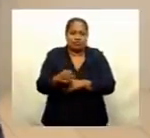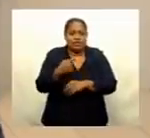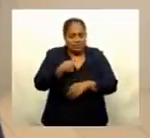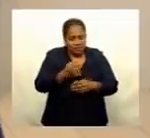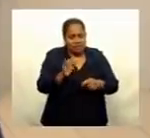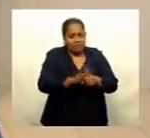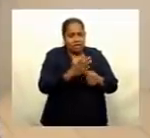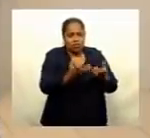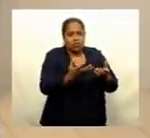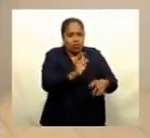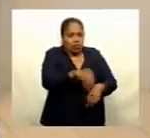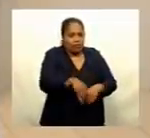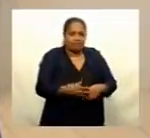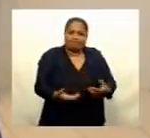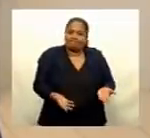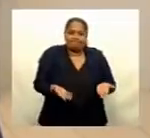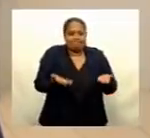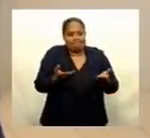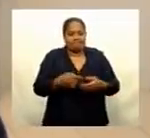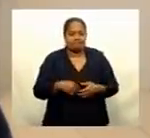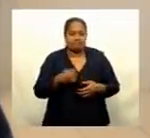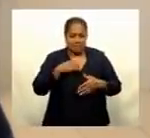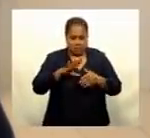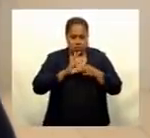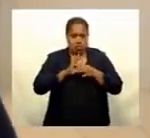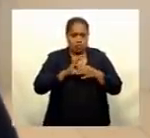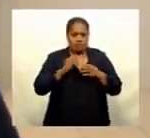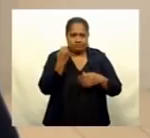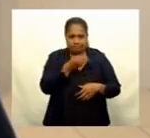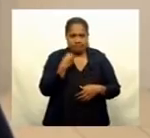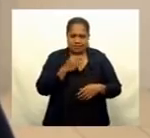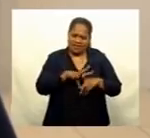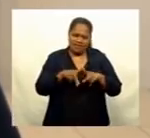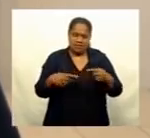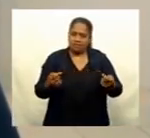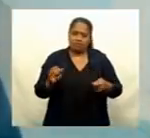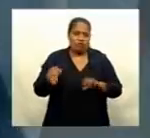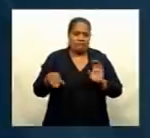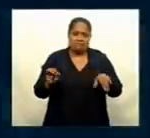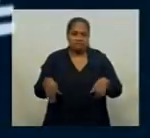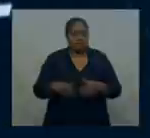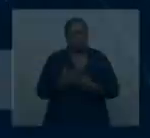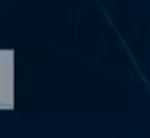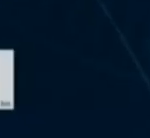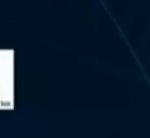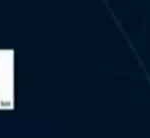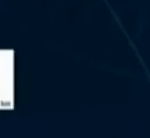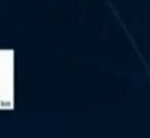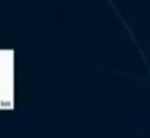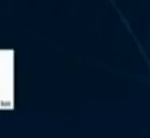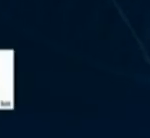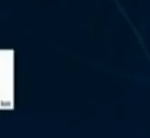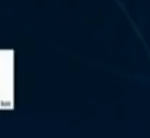home. Make my own food, everything at home, day and night.